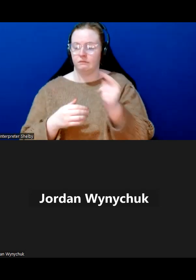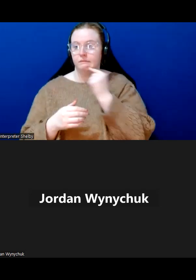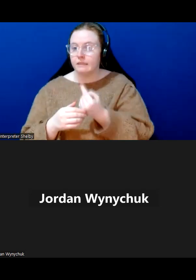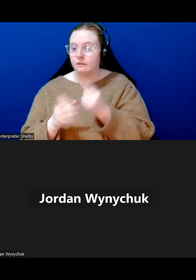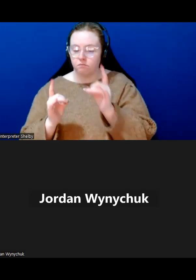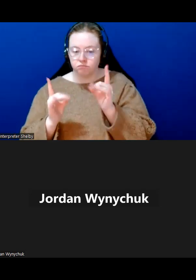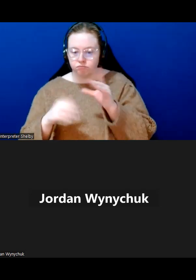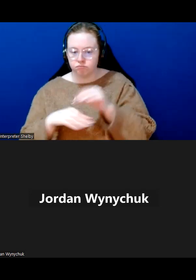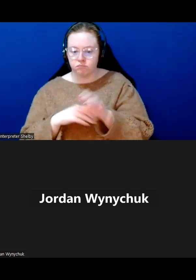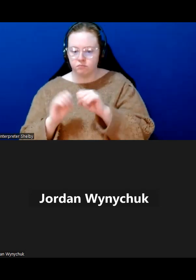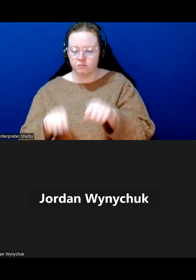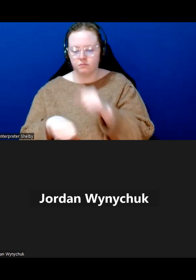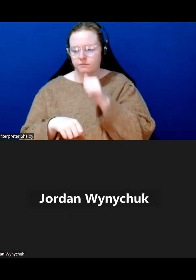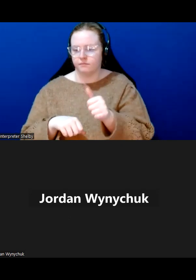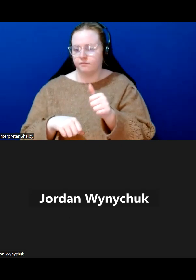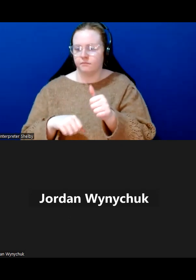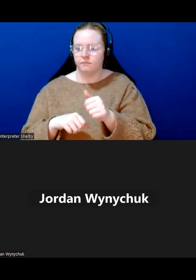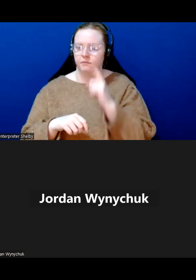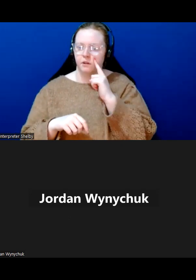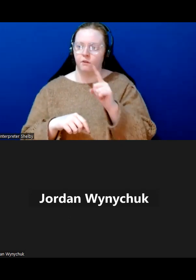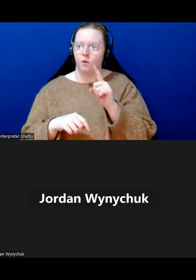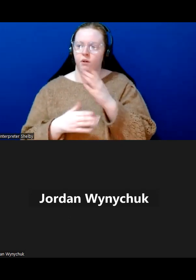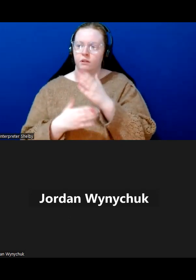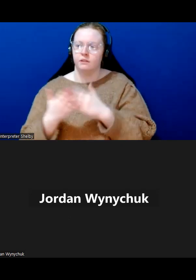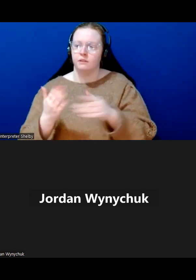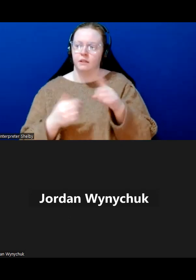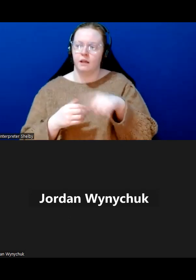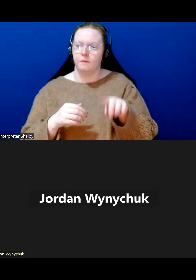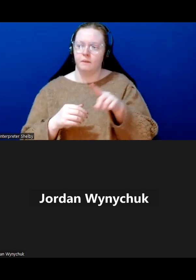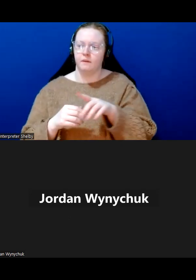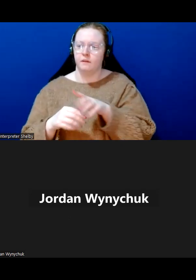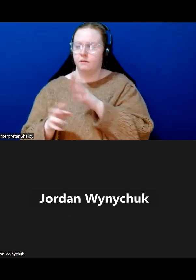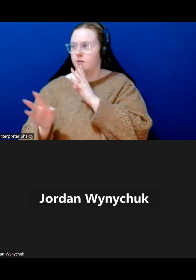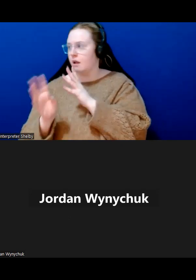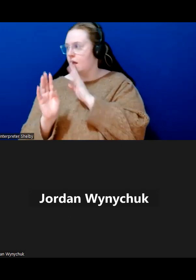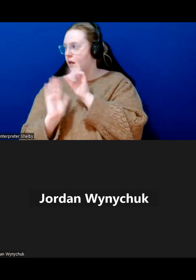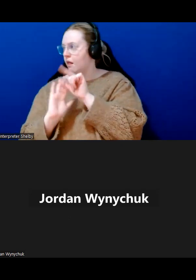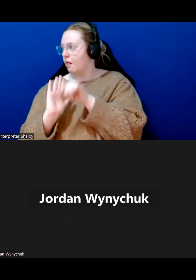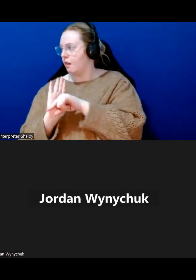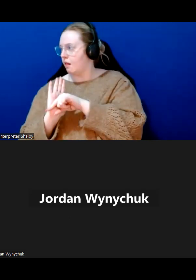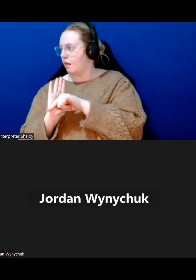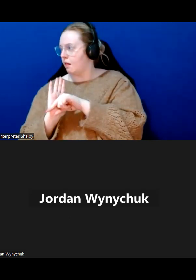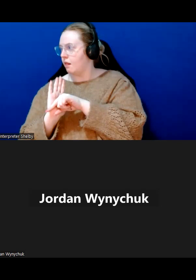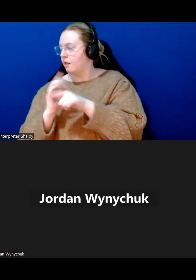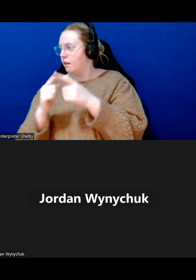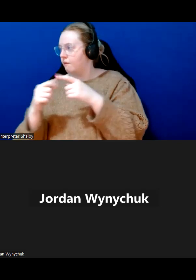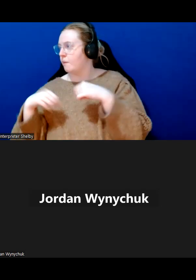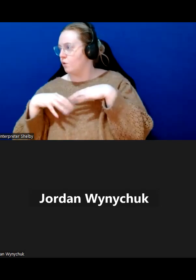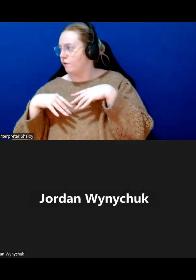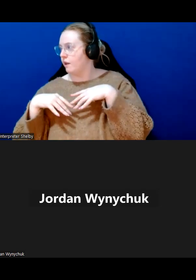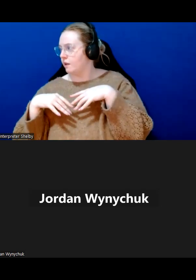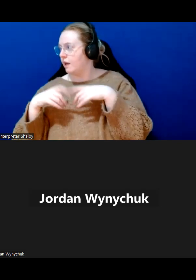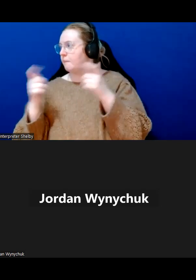system. Unfortunately, for some of these systems, it would be Gardening from detrimental. Hydroponic Gardening from Newfoundland. It's a